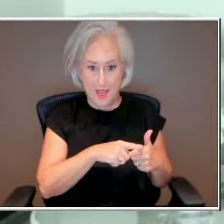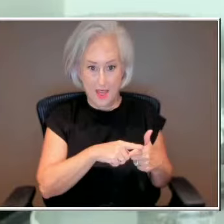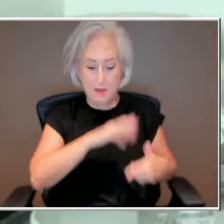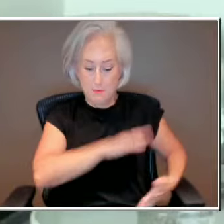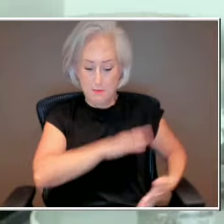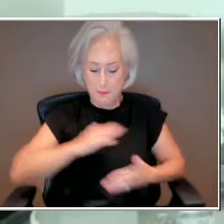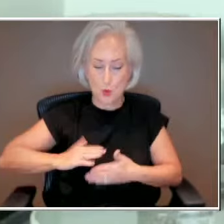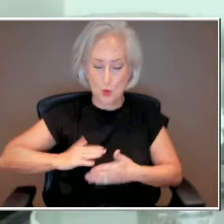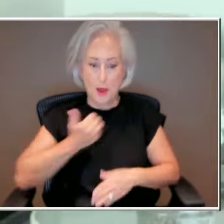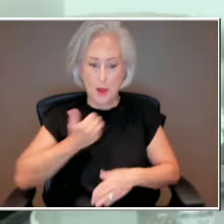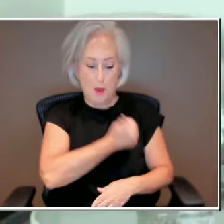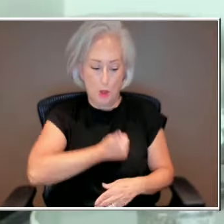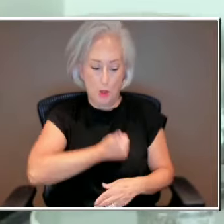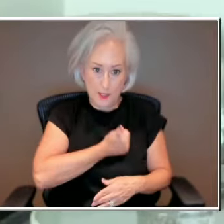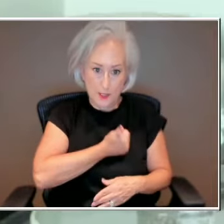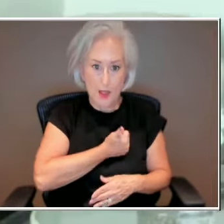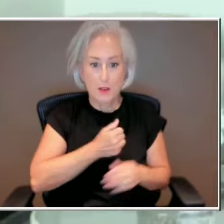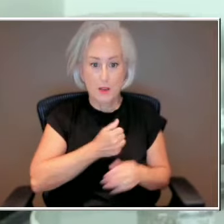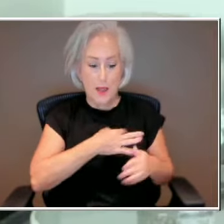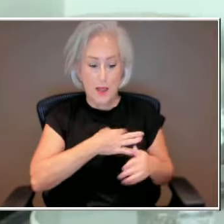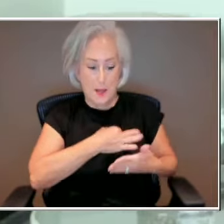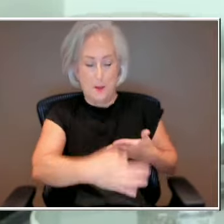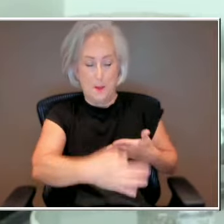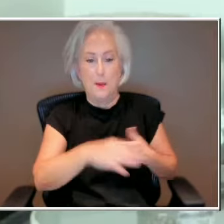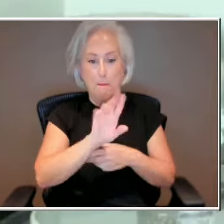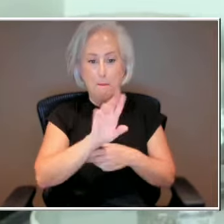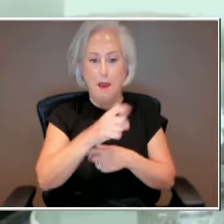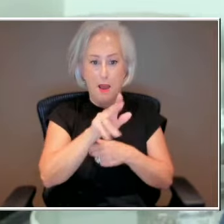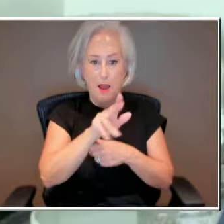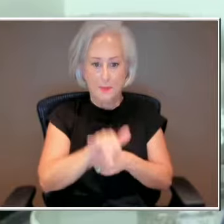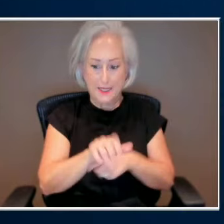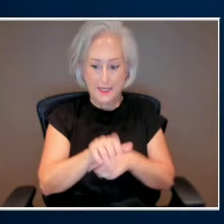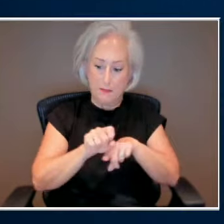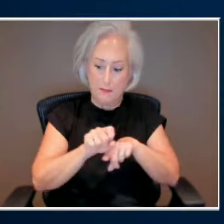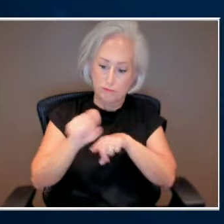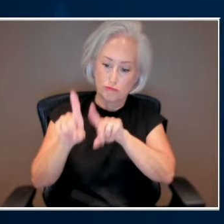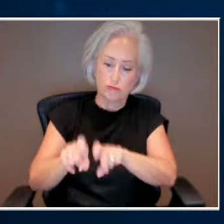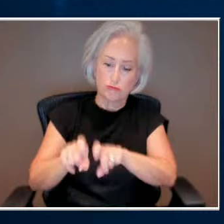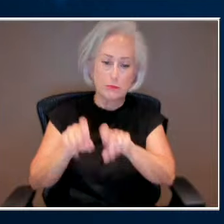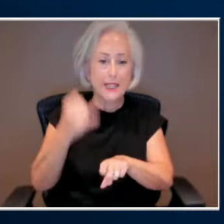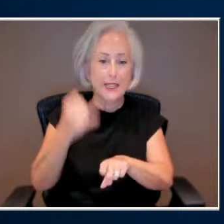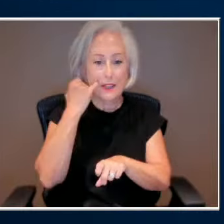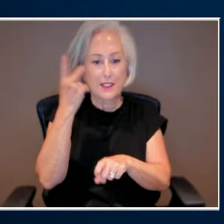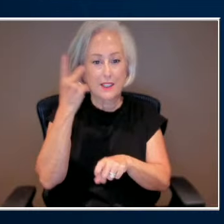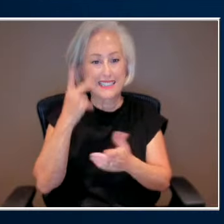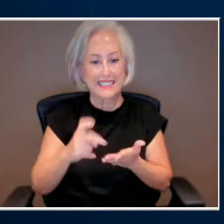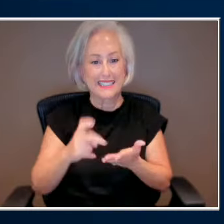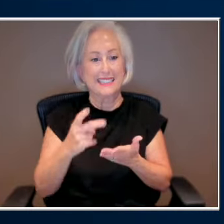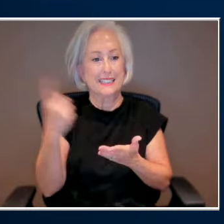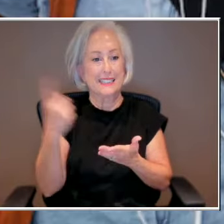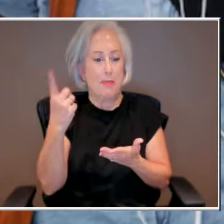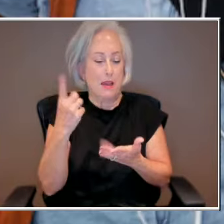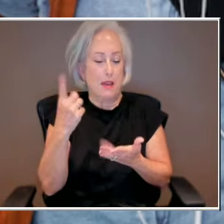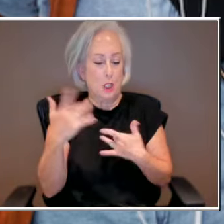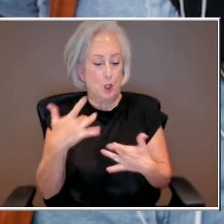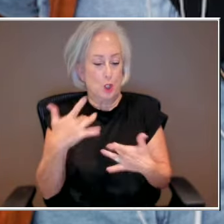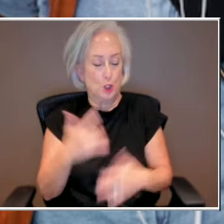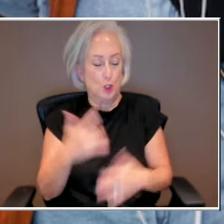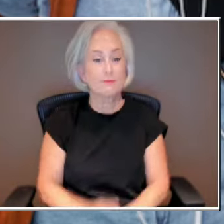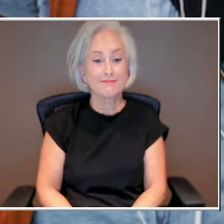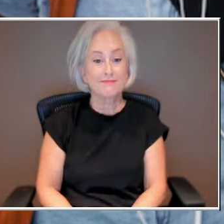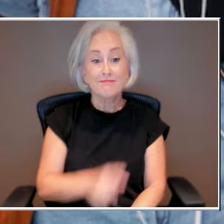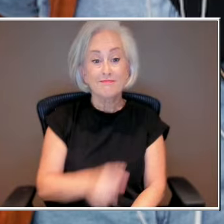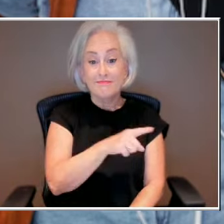ultrasound and a biopsy with radiology if they see something concerning. Well, be sure to ask your questions. You can use the chat on YouTube